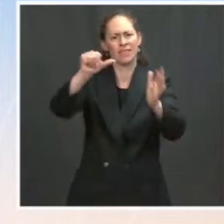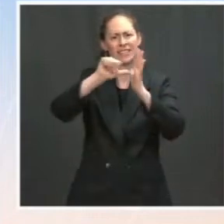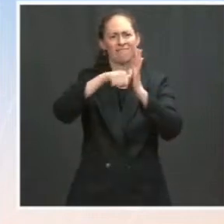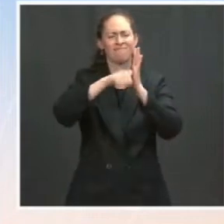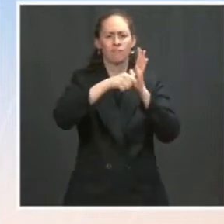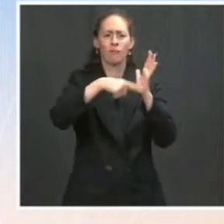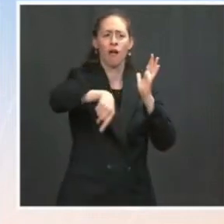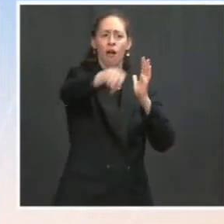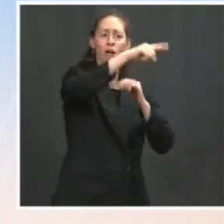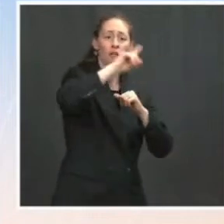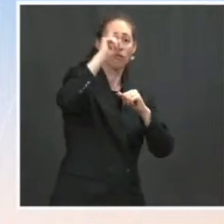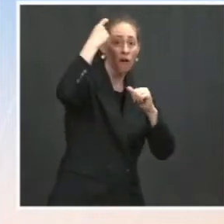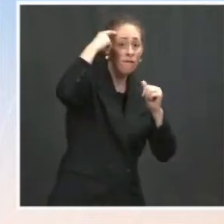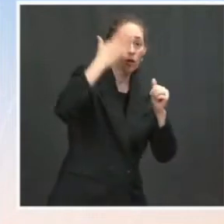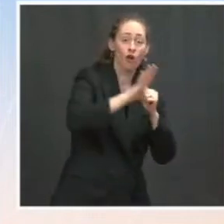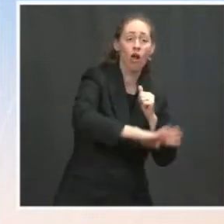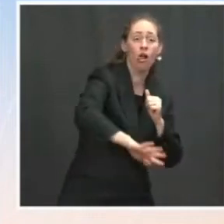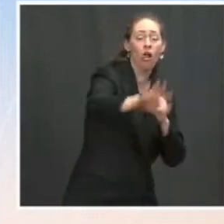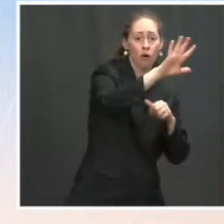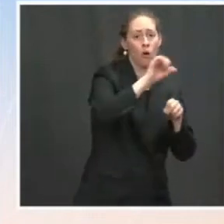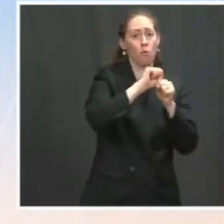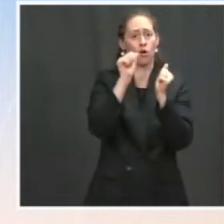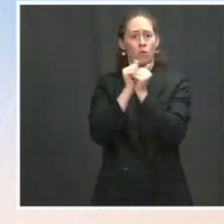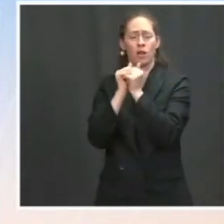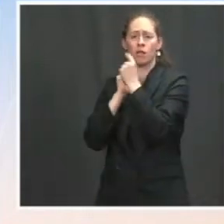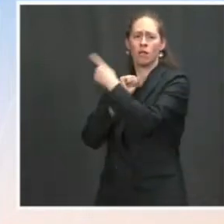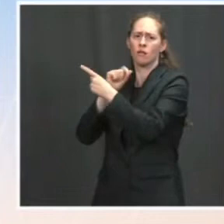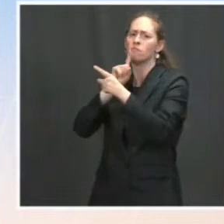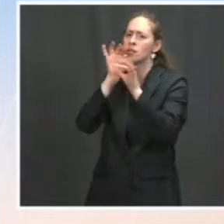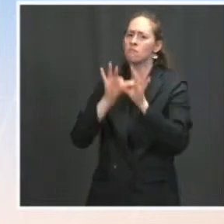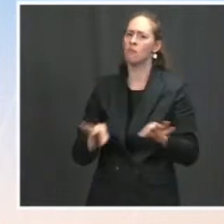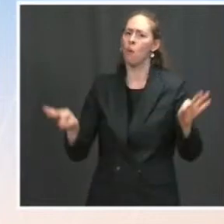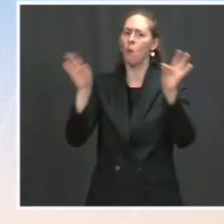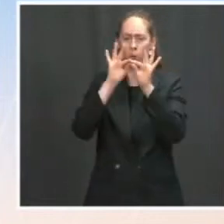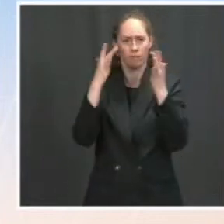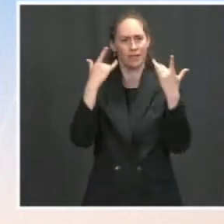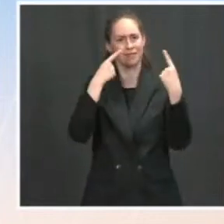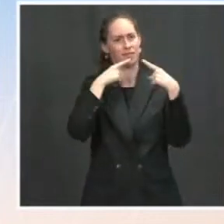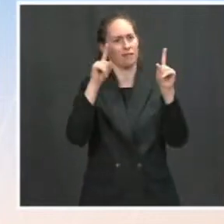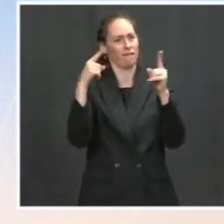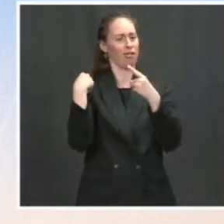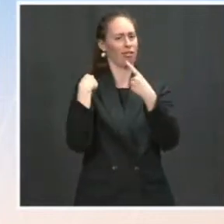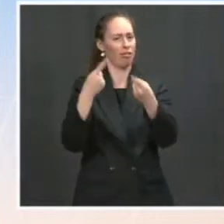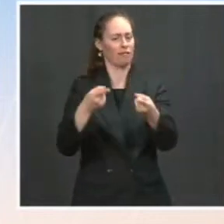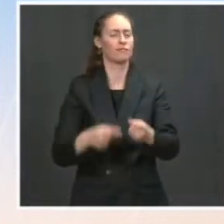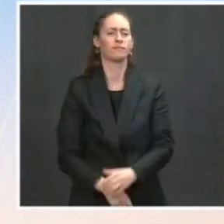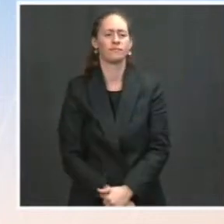160 million Americans fully vaccinated by July 4th. The